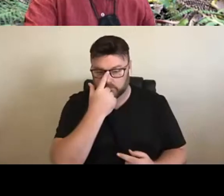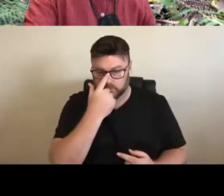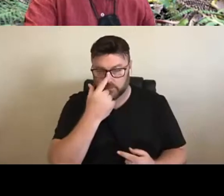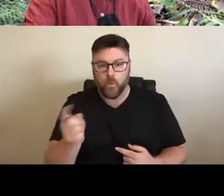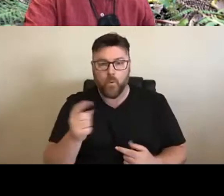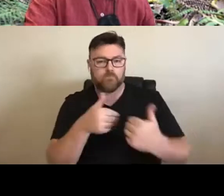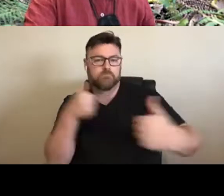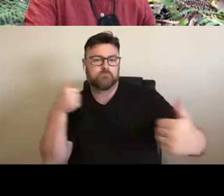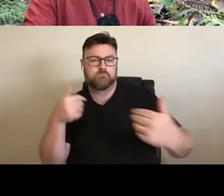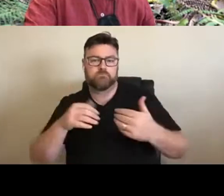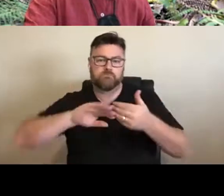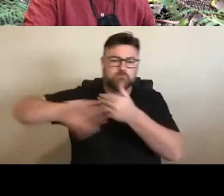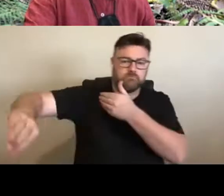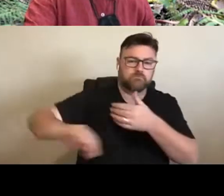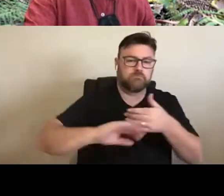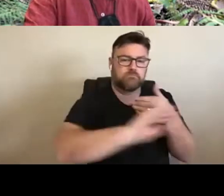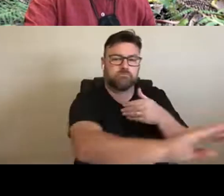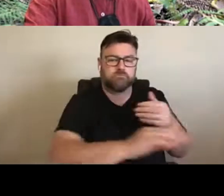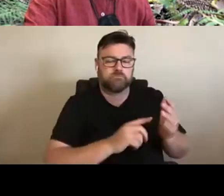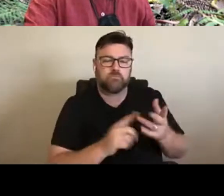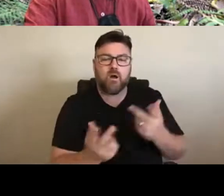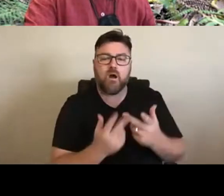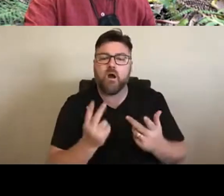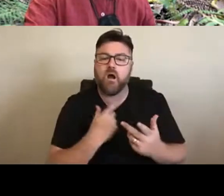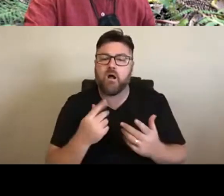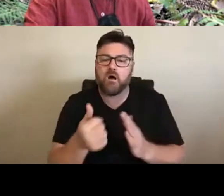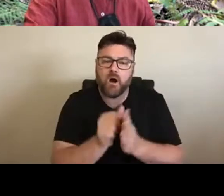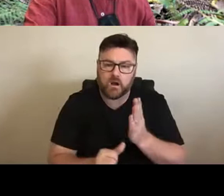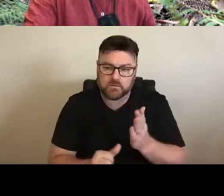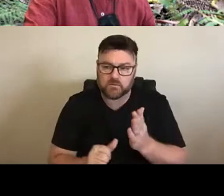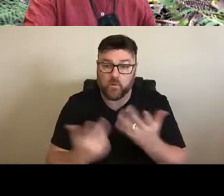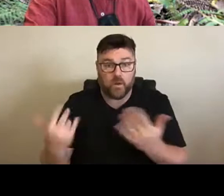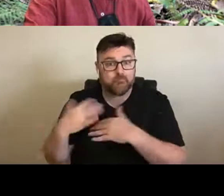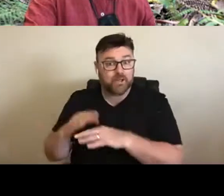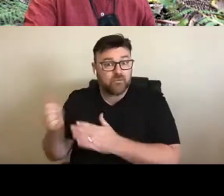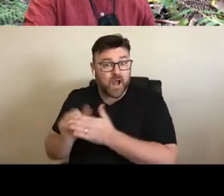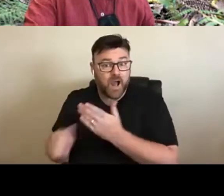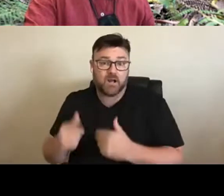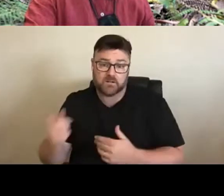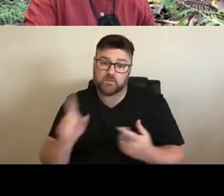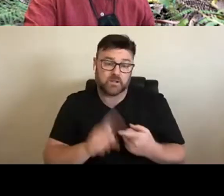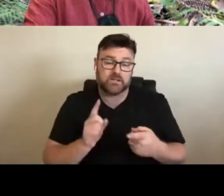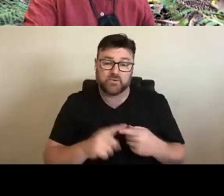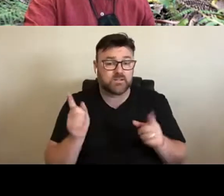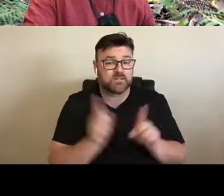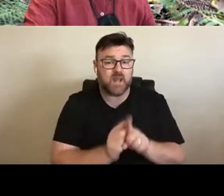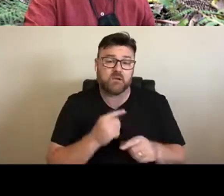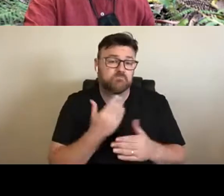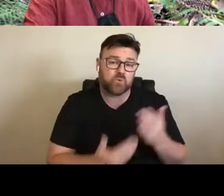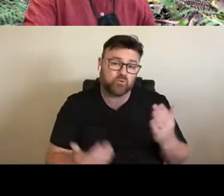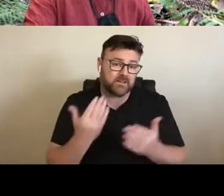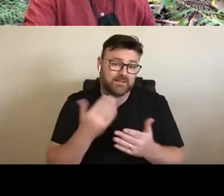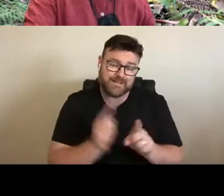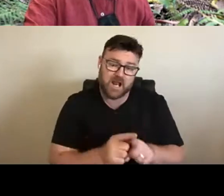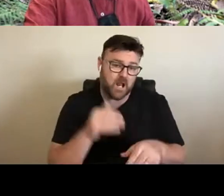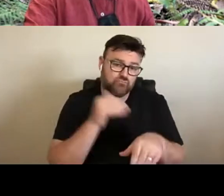to other artists or, mainstream artists, we'll continue to make a problem for each other because